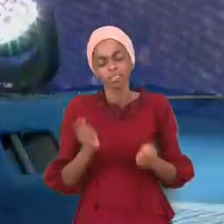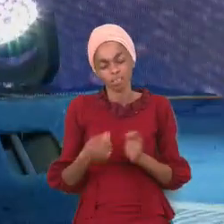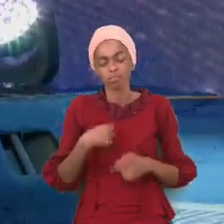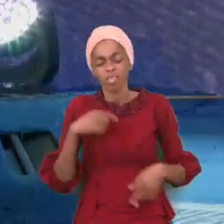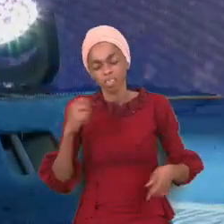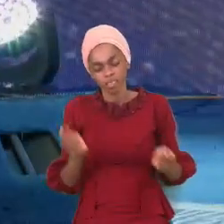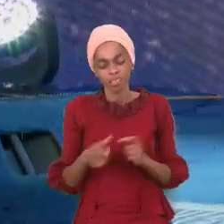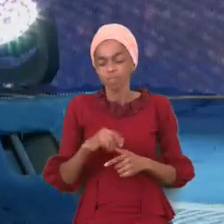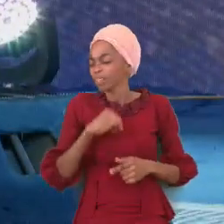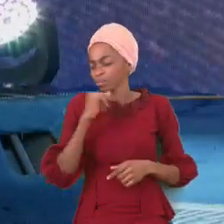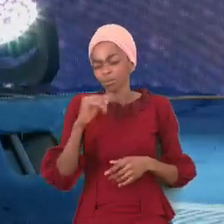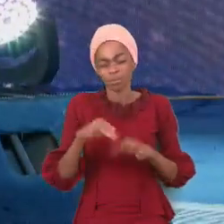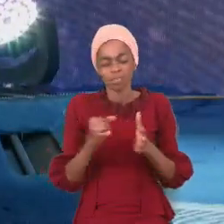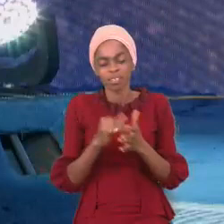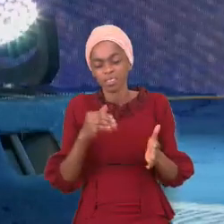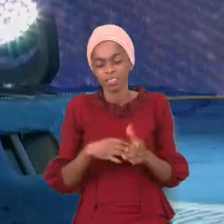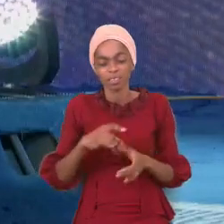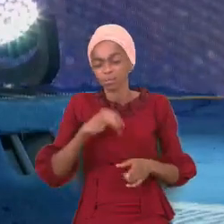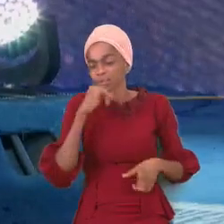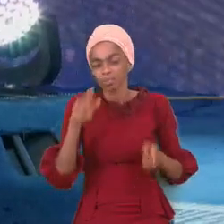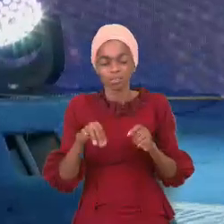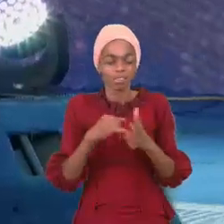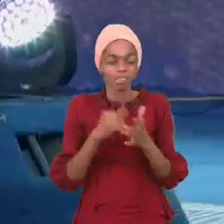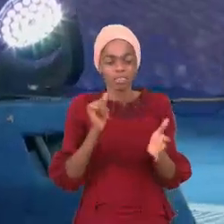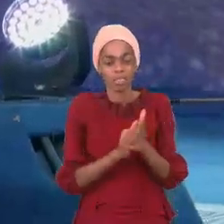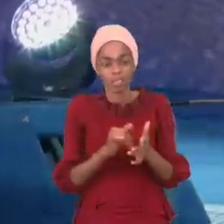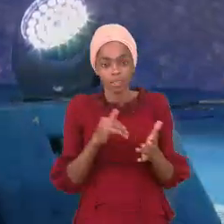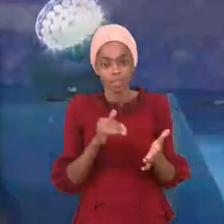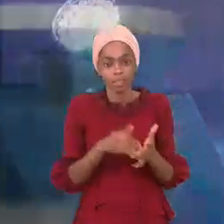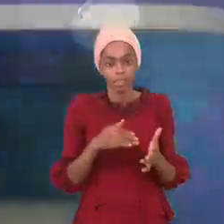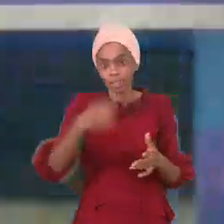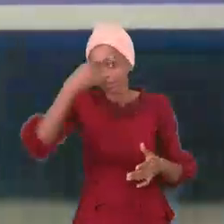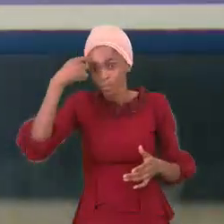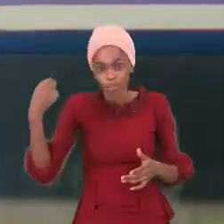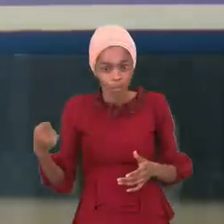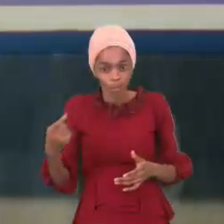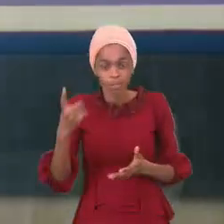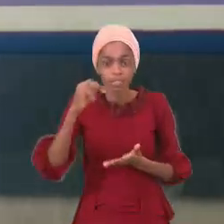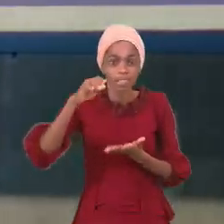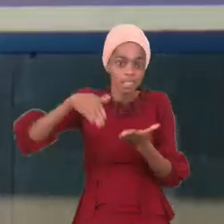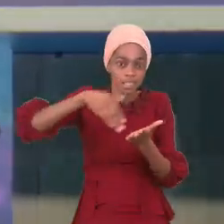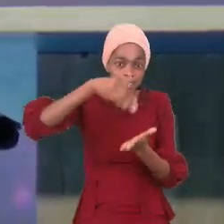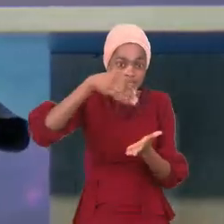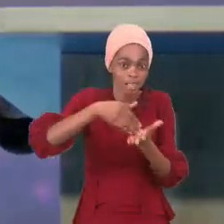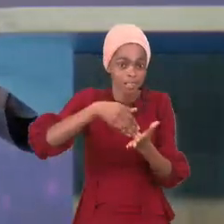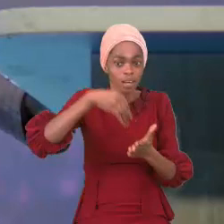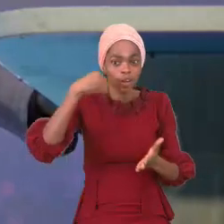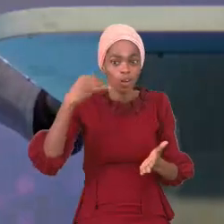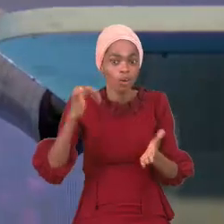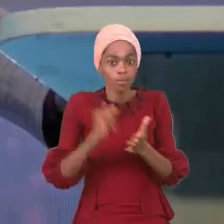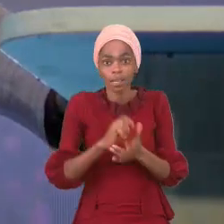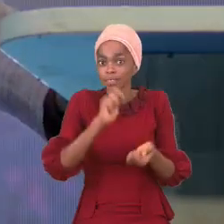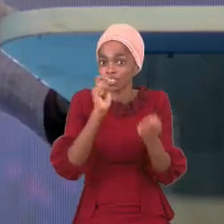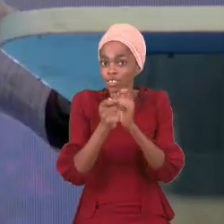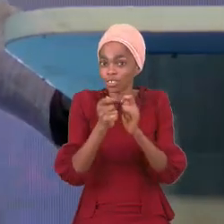I'll not do that again. I'll not do that again. Because the center of that resolution